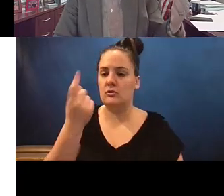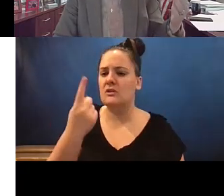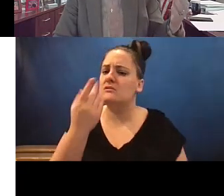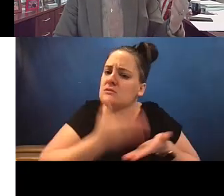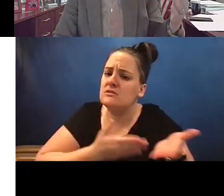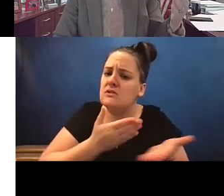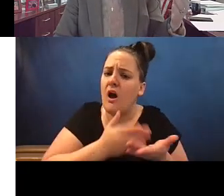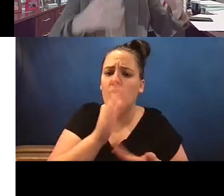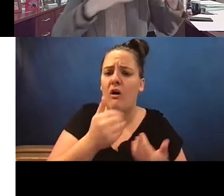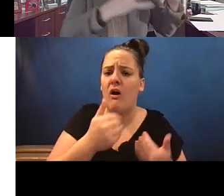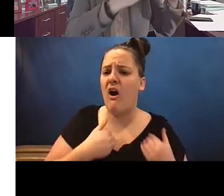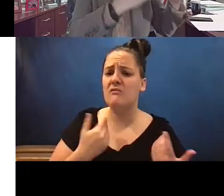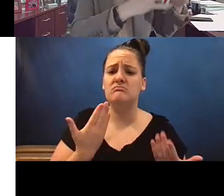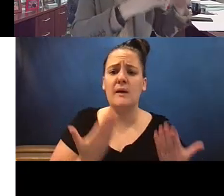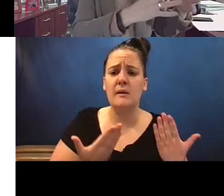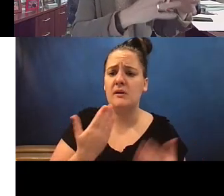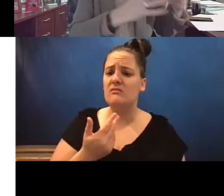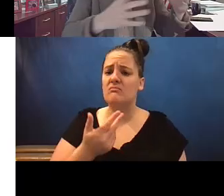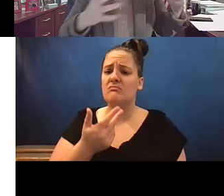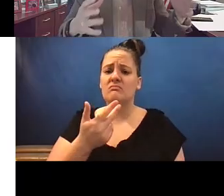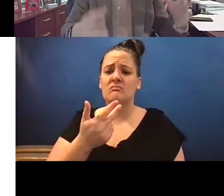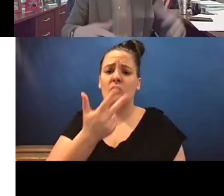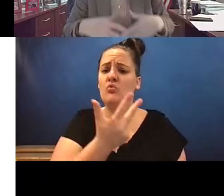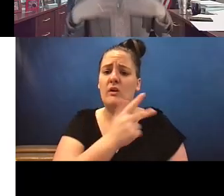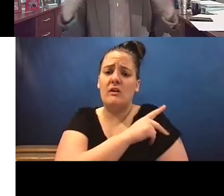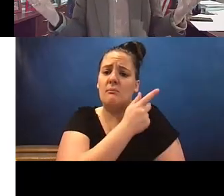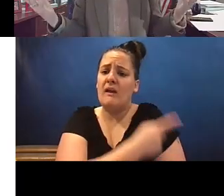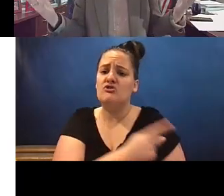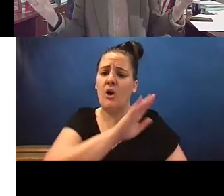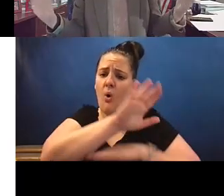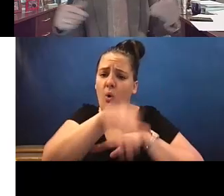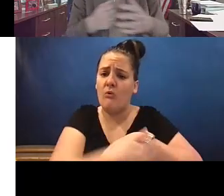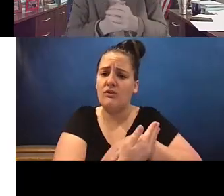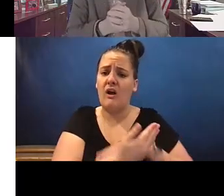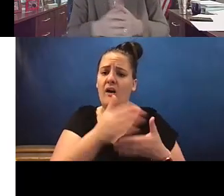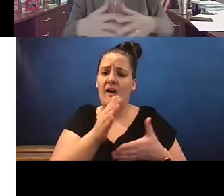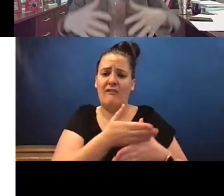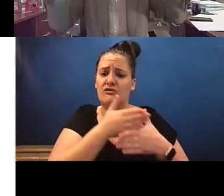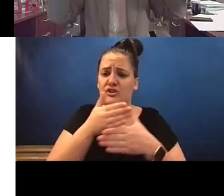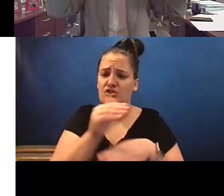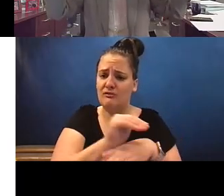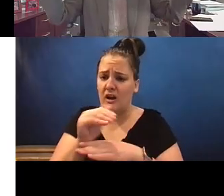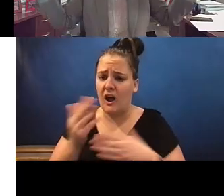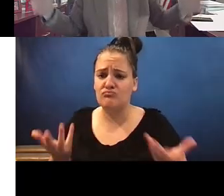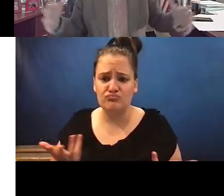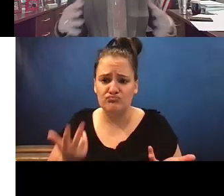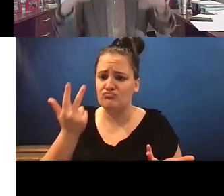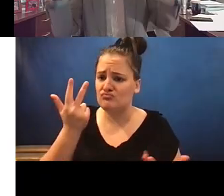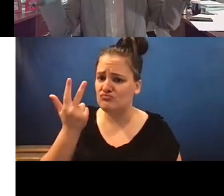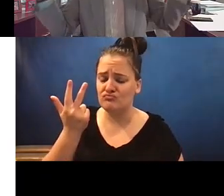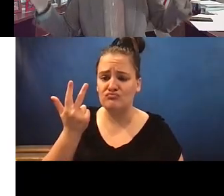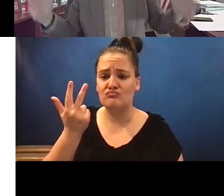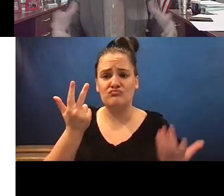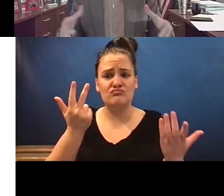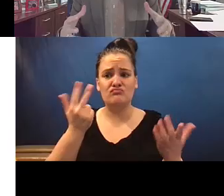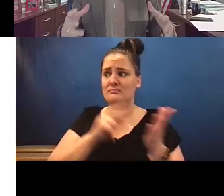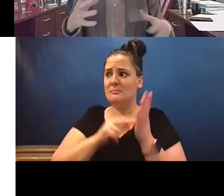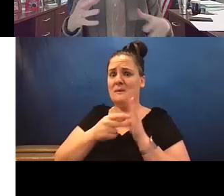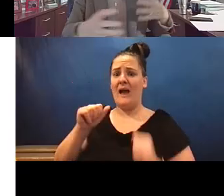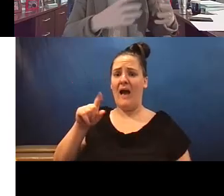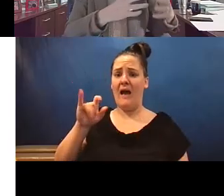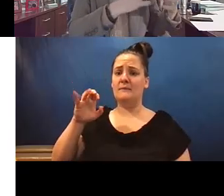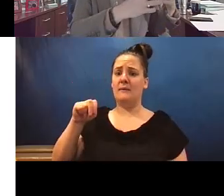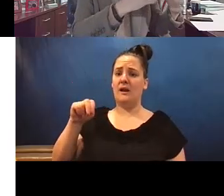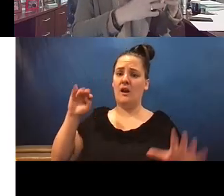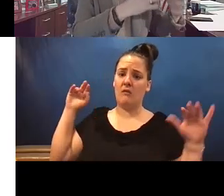patients or so average staying overnight inpatient on average. It's hard to cover all your administration when you're that small.